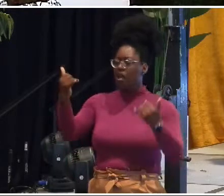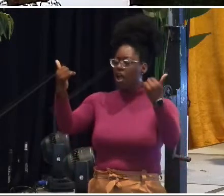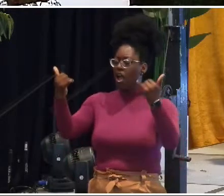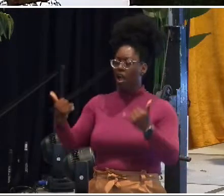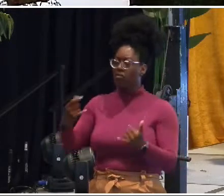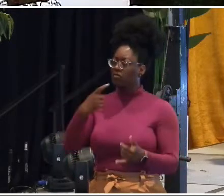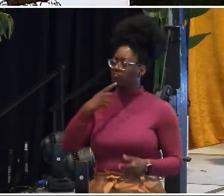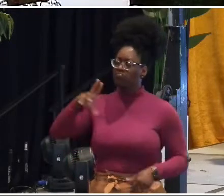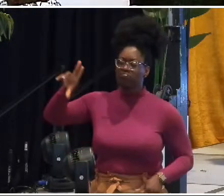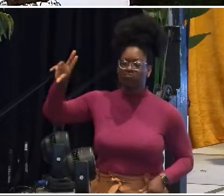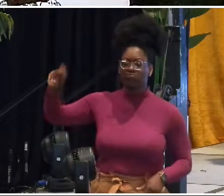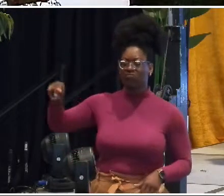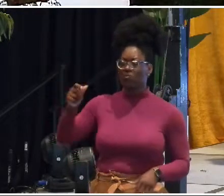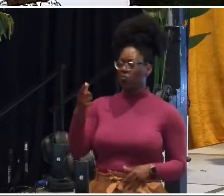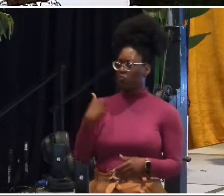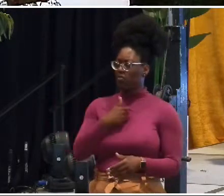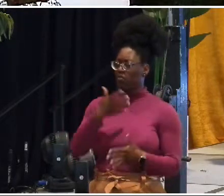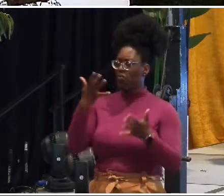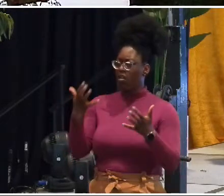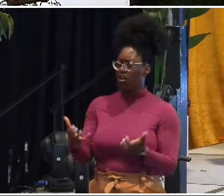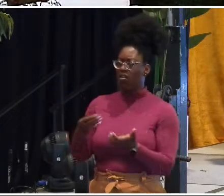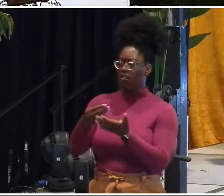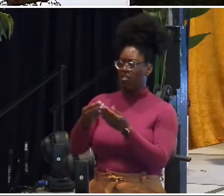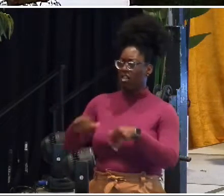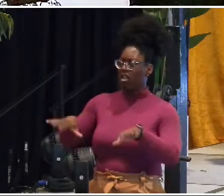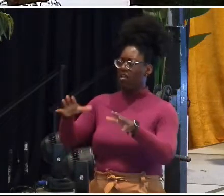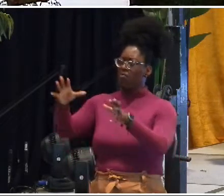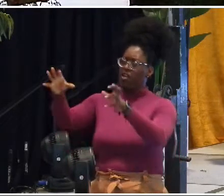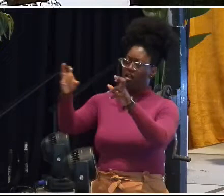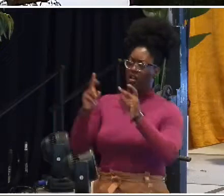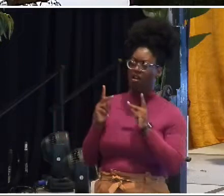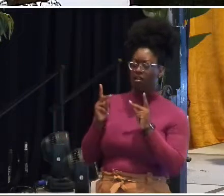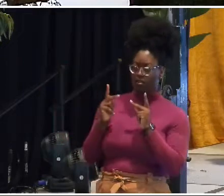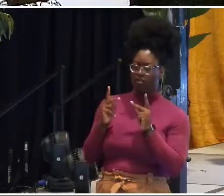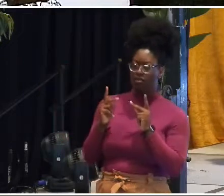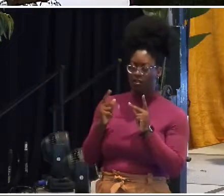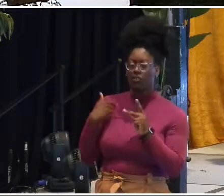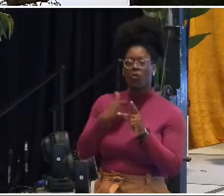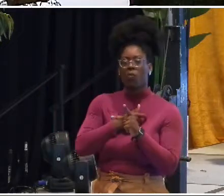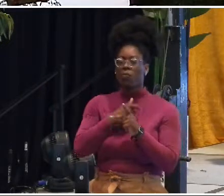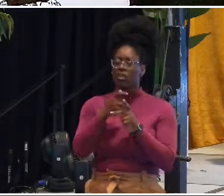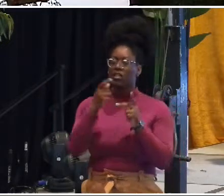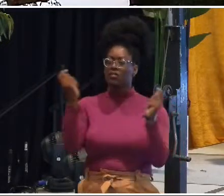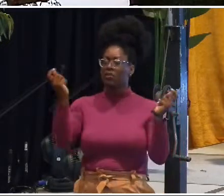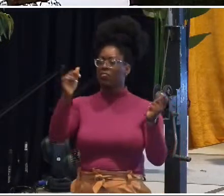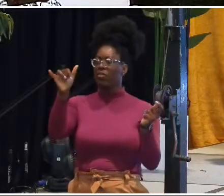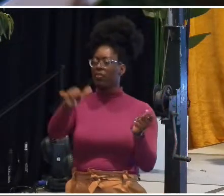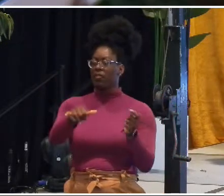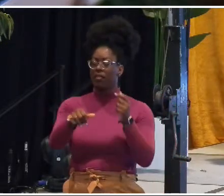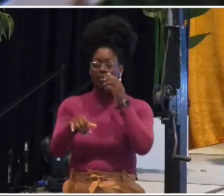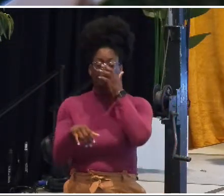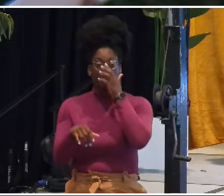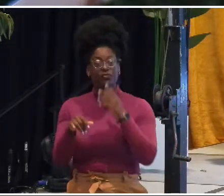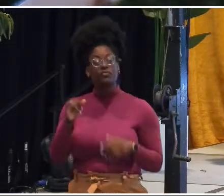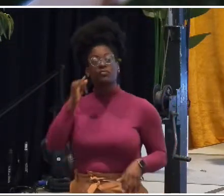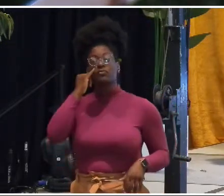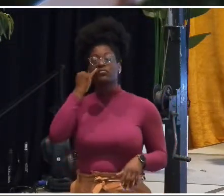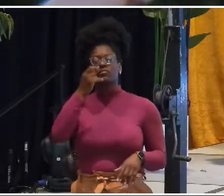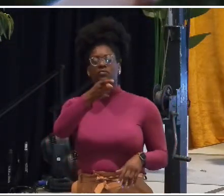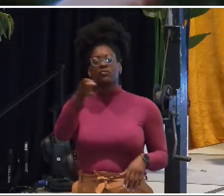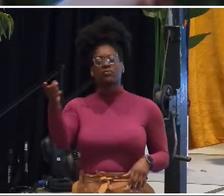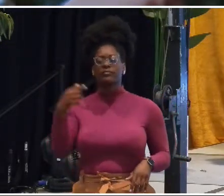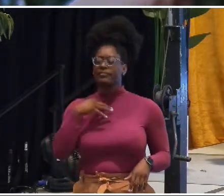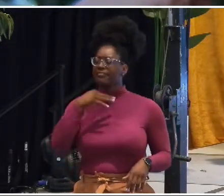importance of indigenous sovereignty to our collective liberation. If you'd like to learn more about indigenous communities in